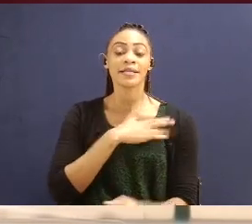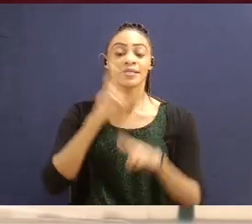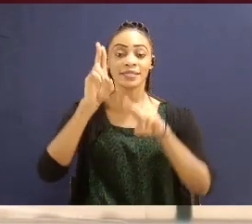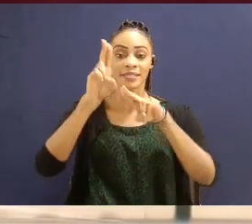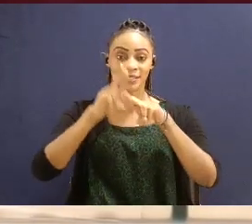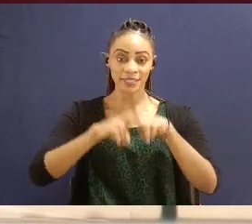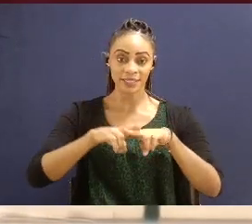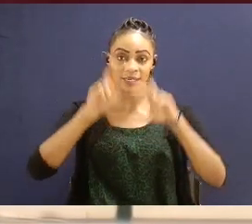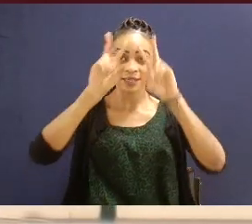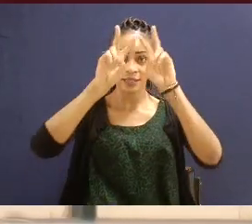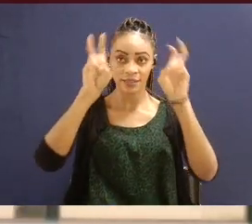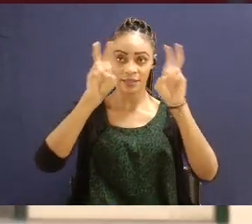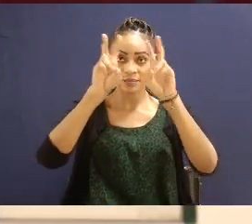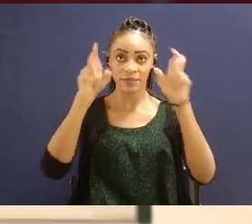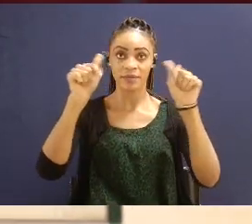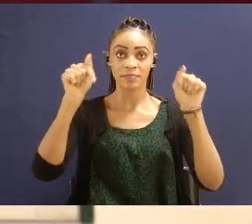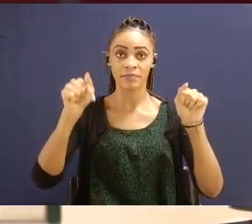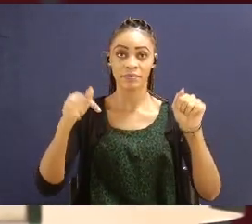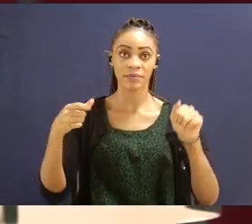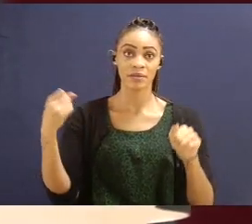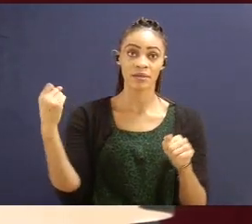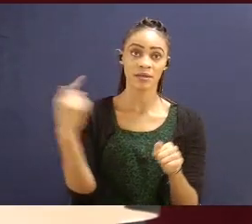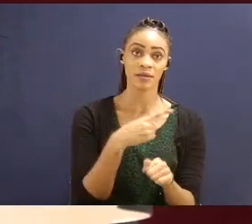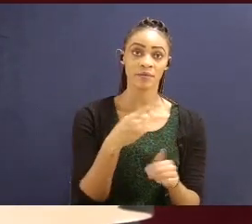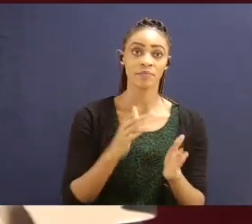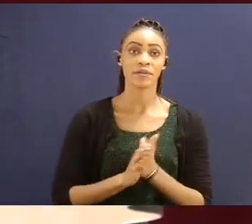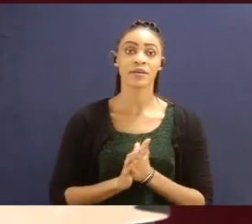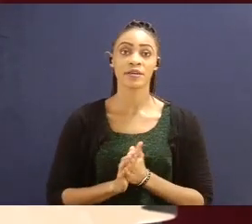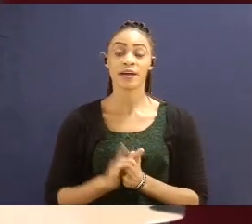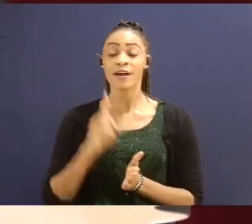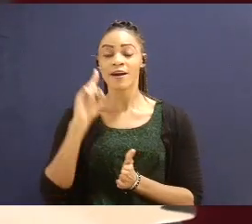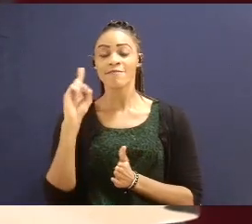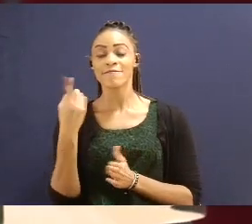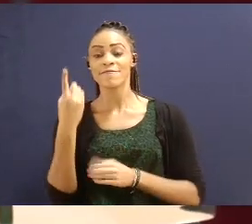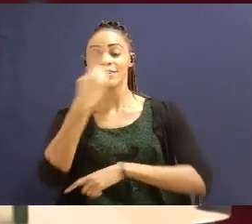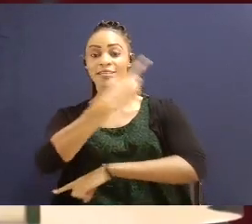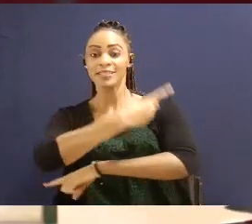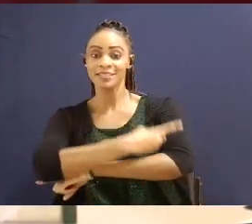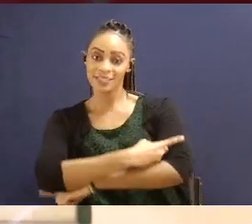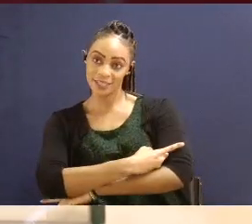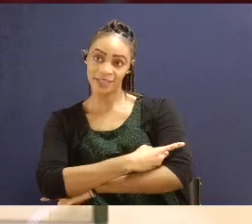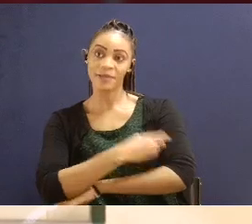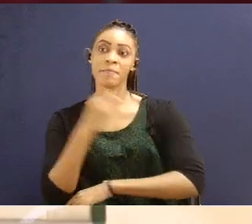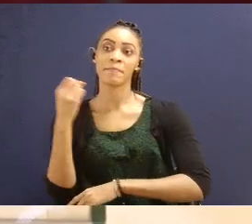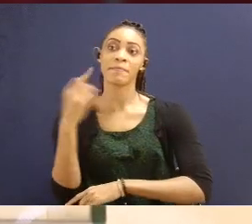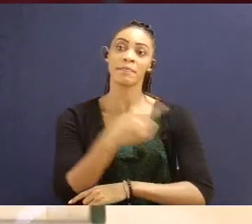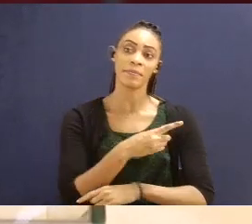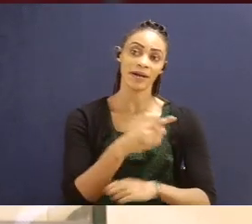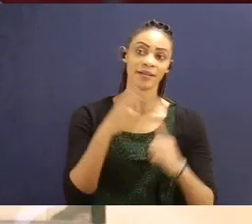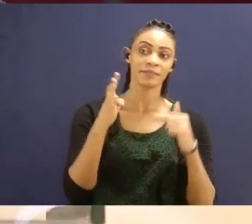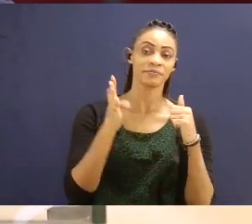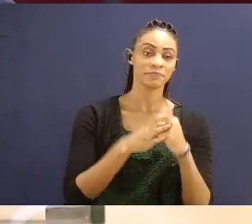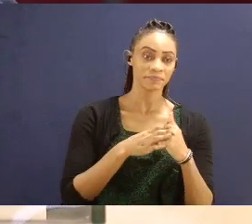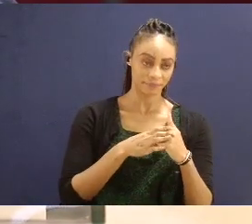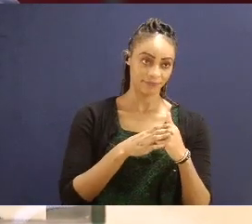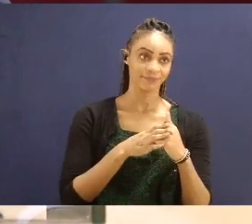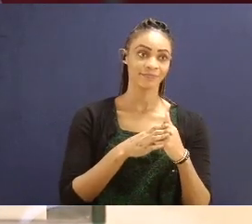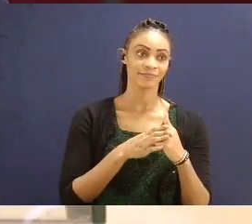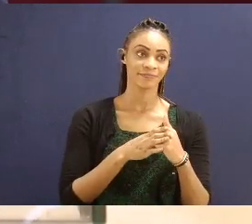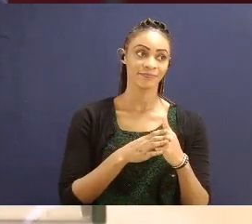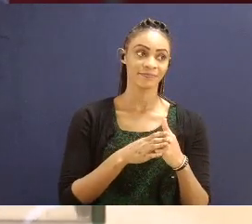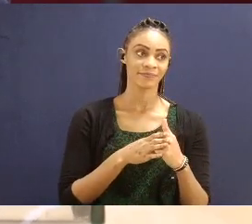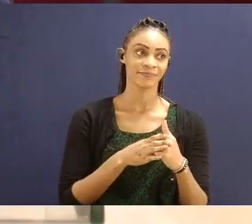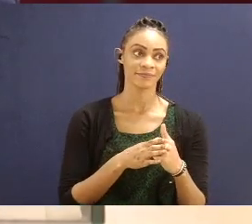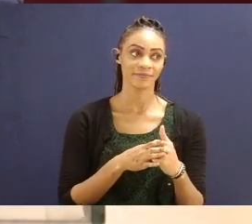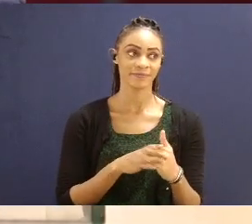It's our theme this particular month, which is the first day of the month of September, the eighth month of this